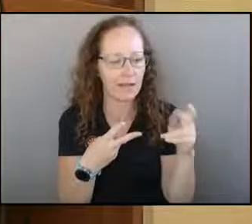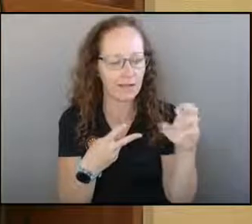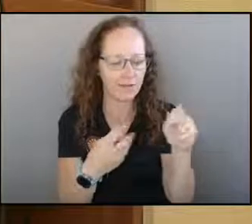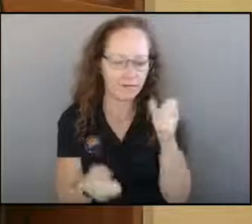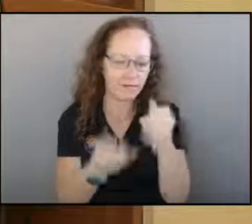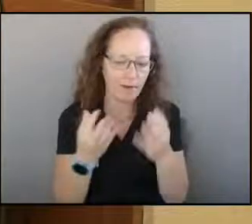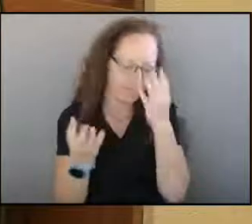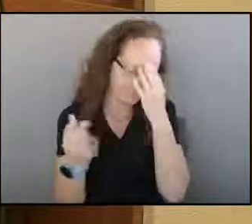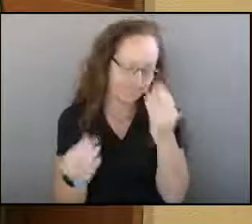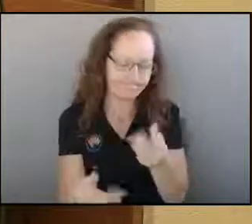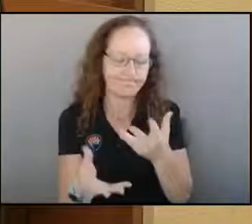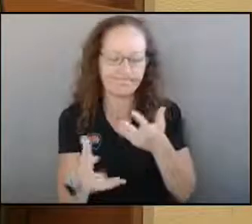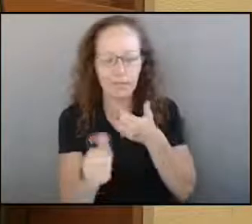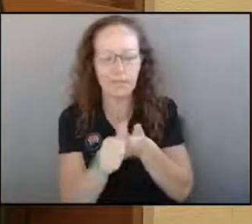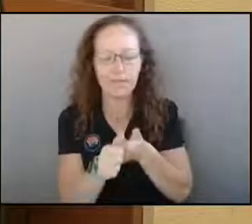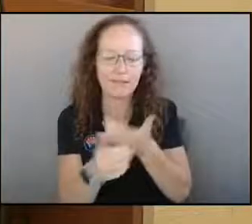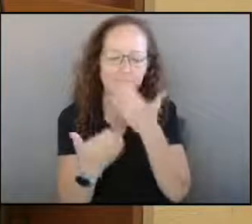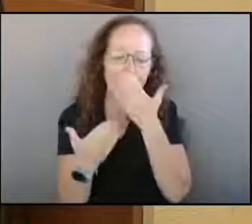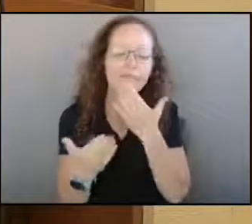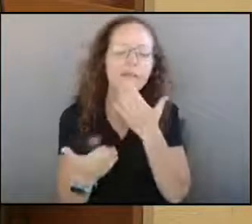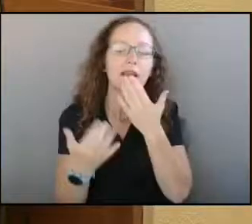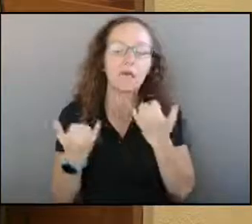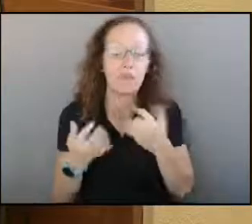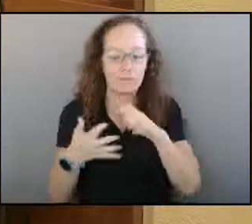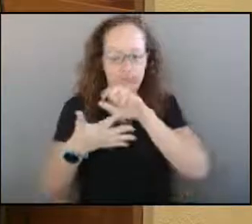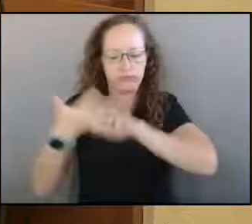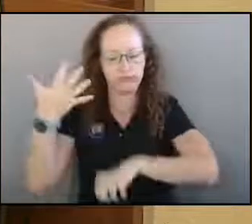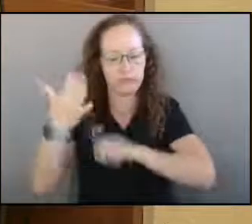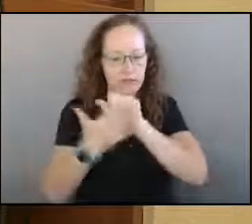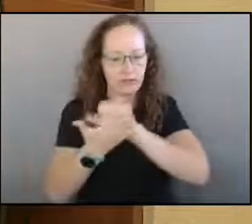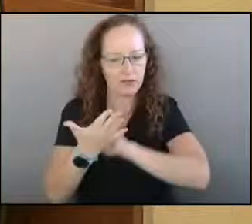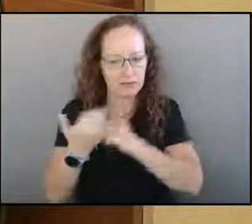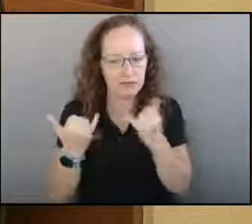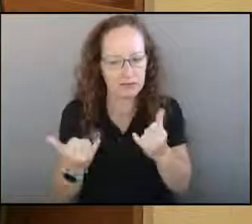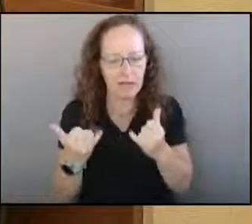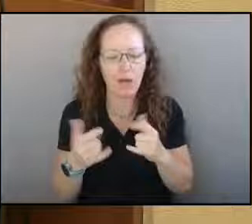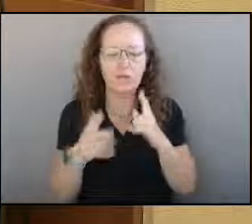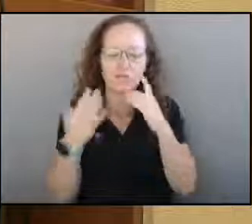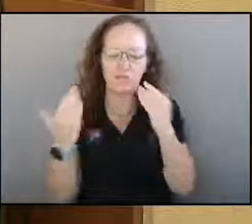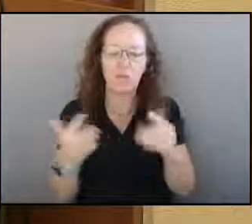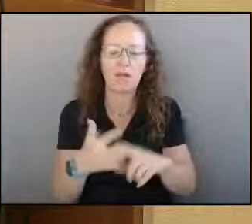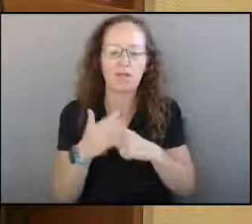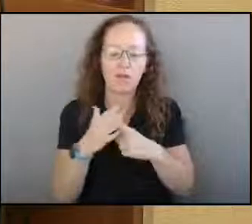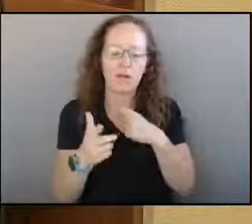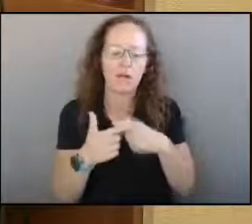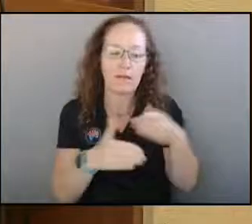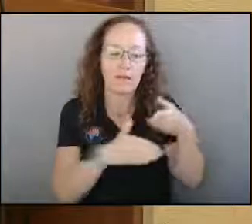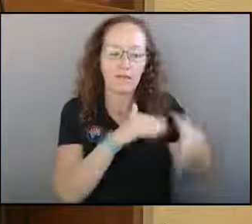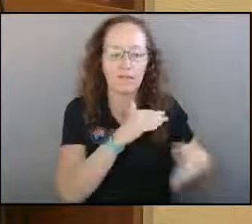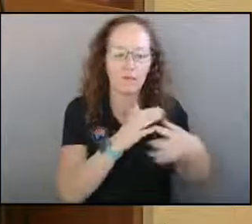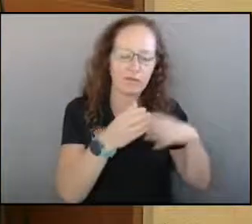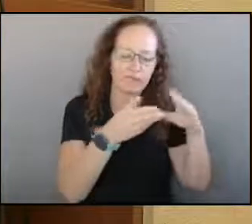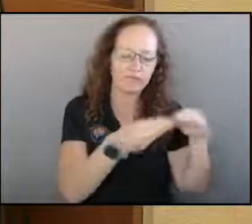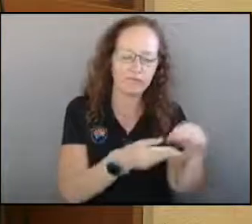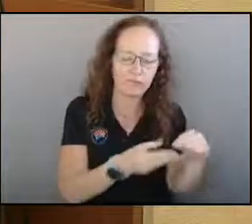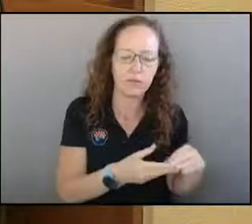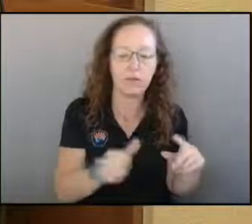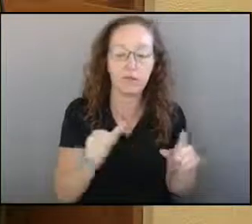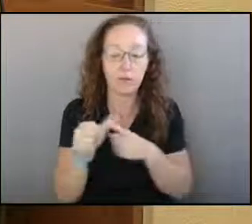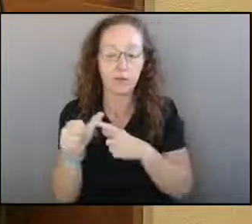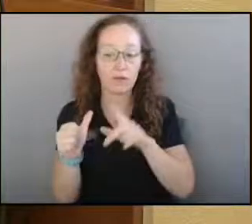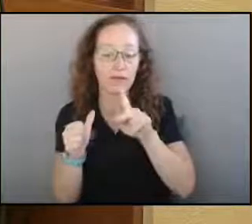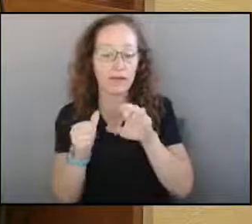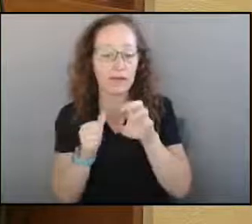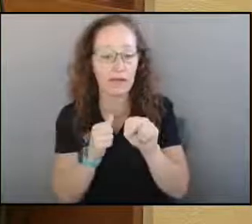on that, and we have a few more notes for you afterwards. But I'm going to open it up with Ken Watkins, Southwest Area Incident Management Team